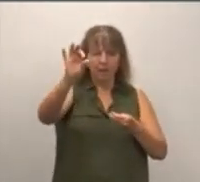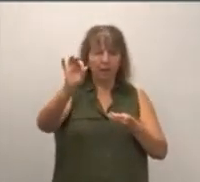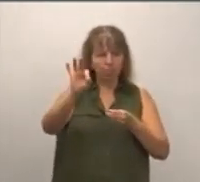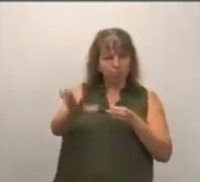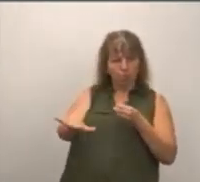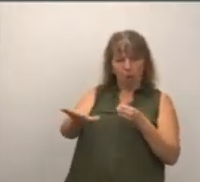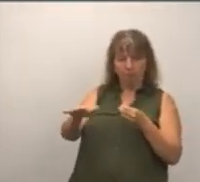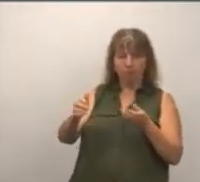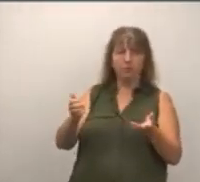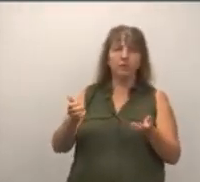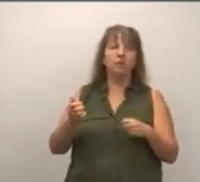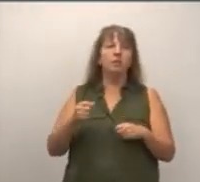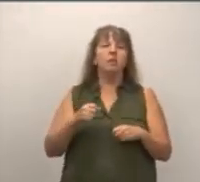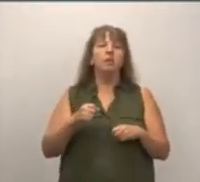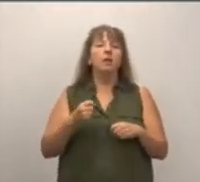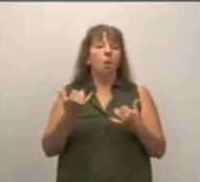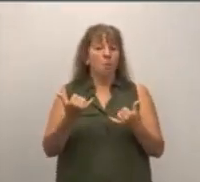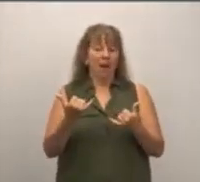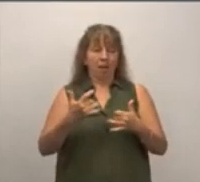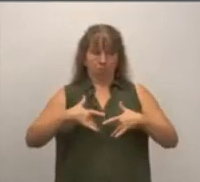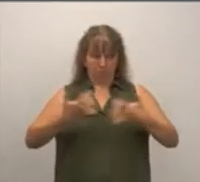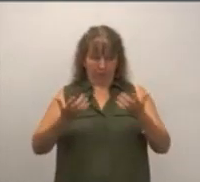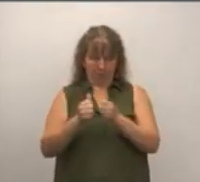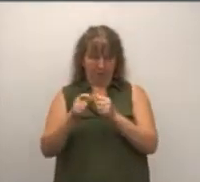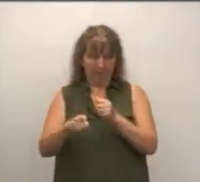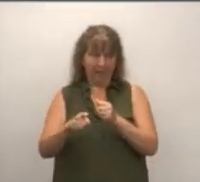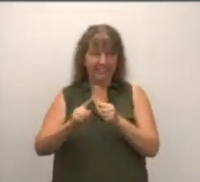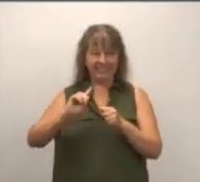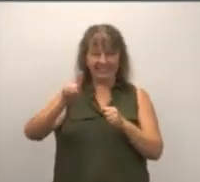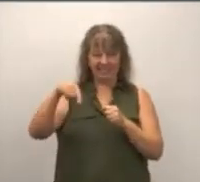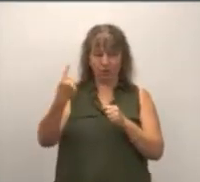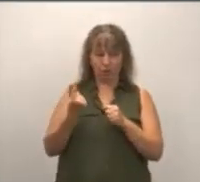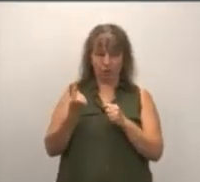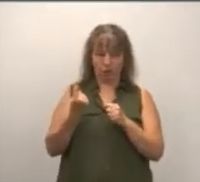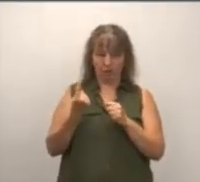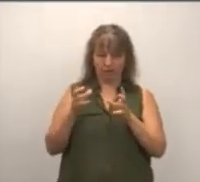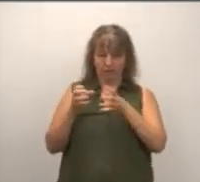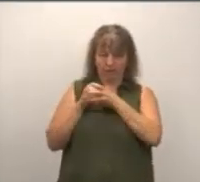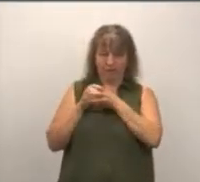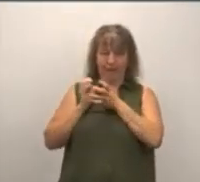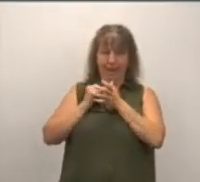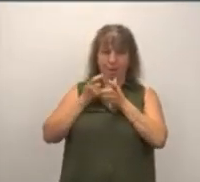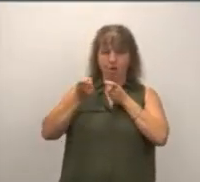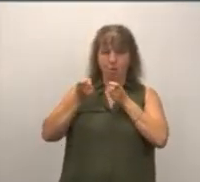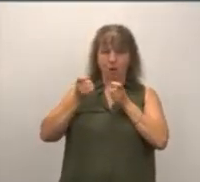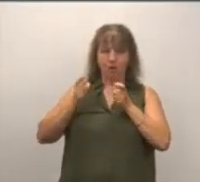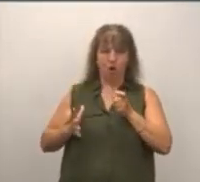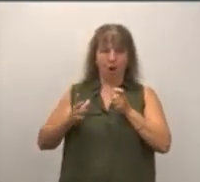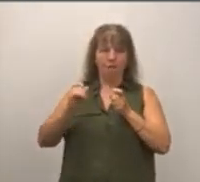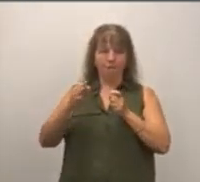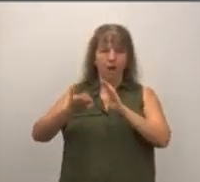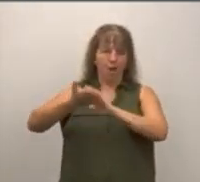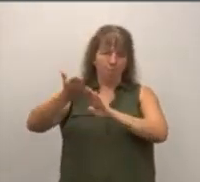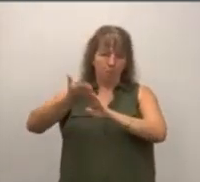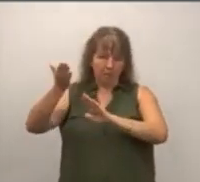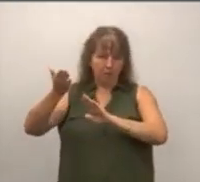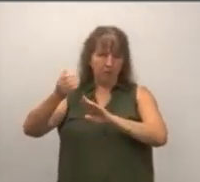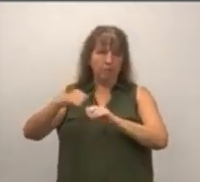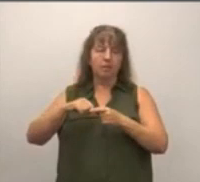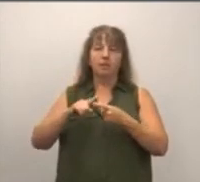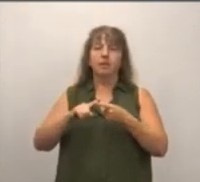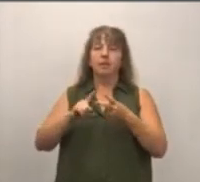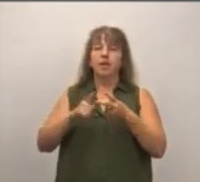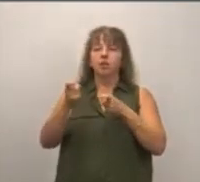them is they are in the hands of, just in the hands of our Director of Operations, our Director